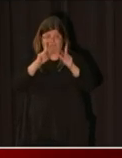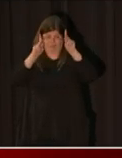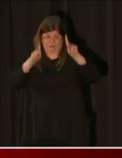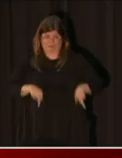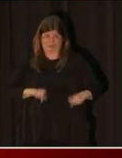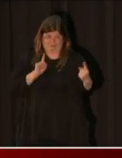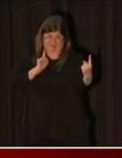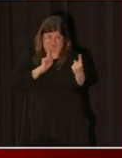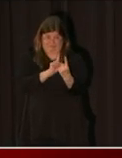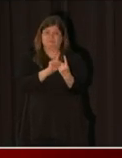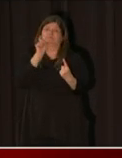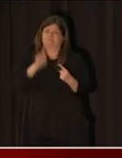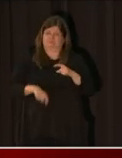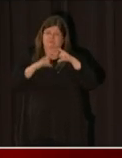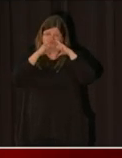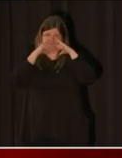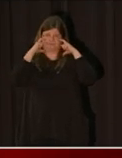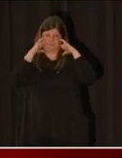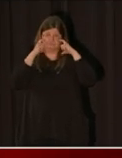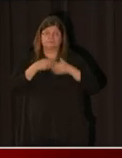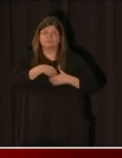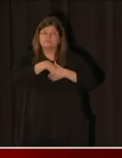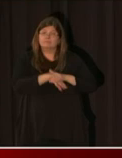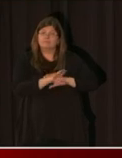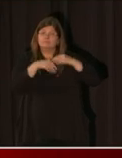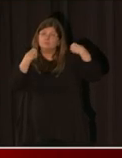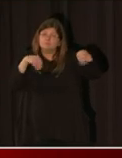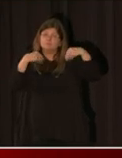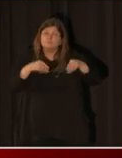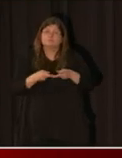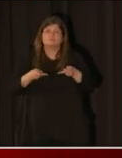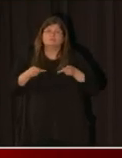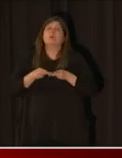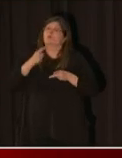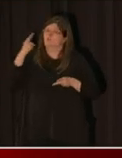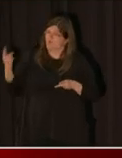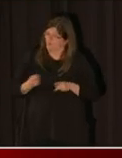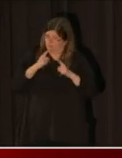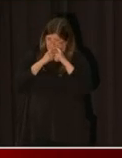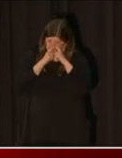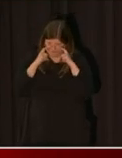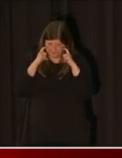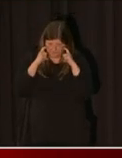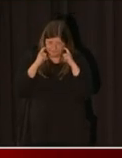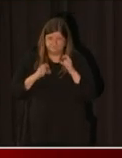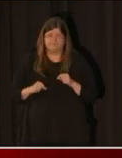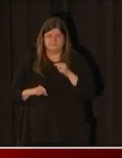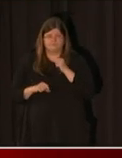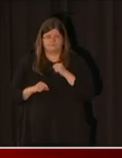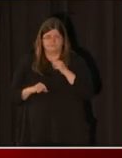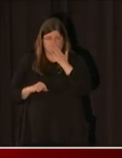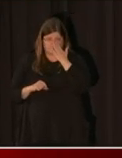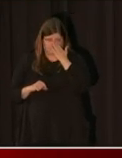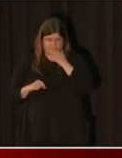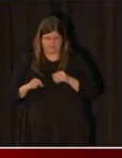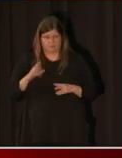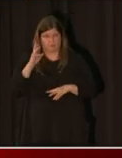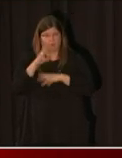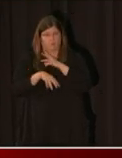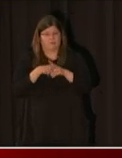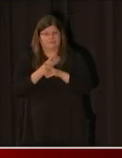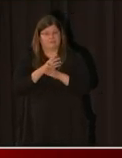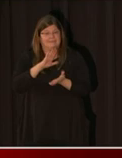like the grocery stores, they should be putting on the masks. I don't know if you know this or not, but the World Central Kitchen has actually been